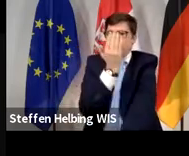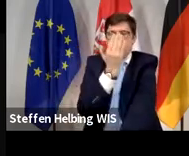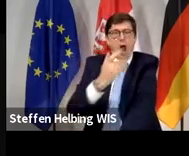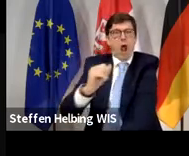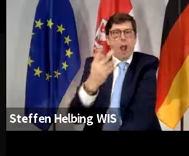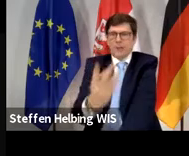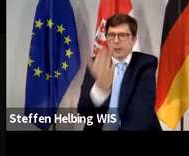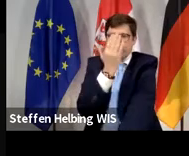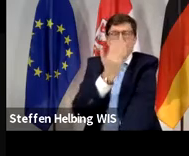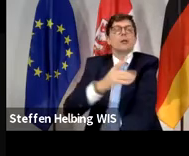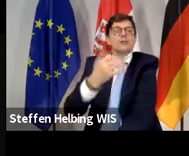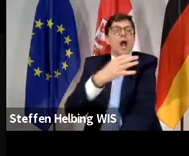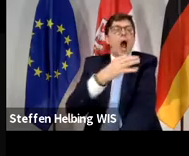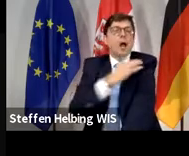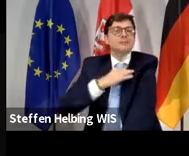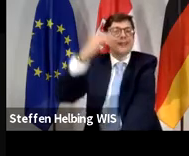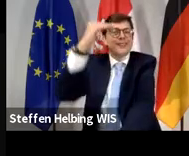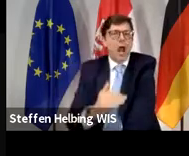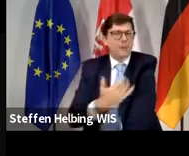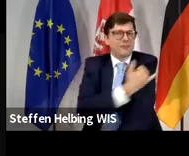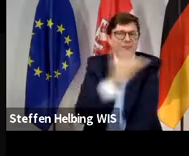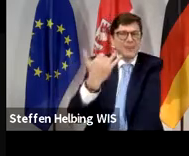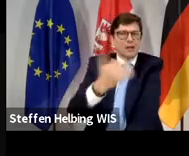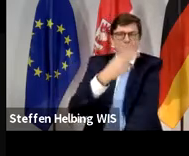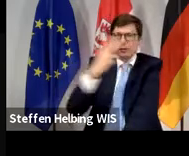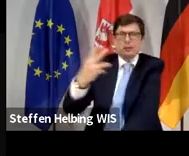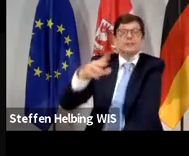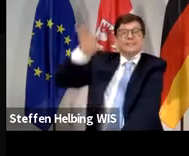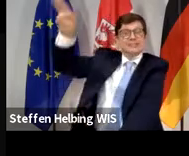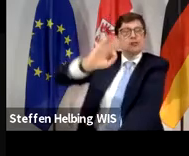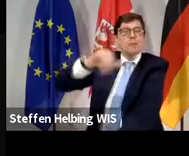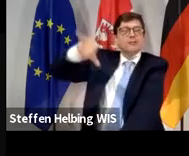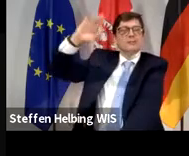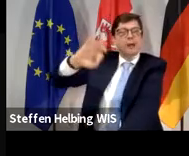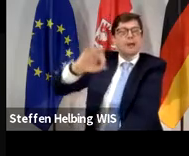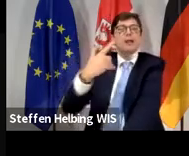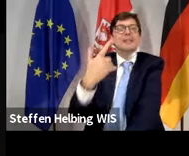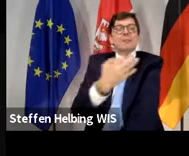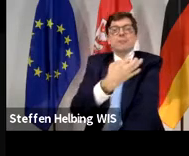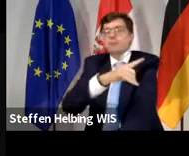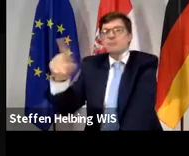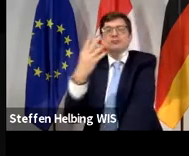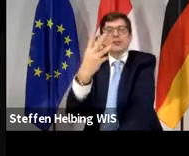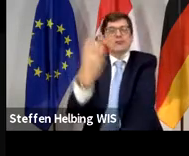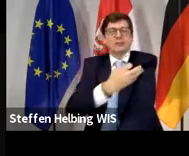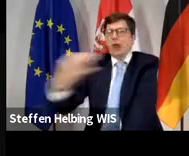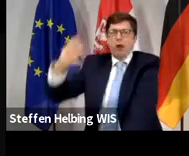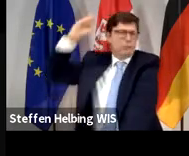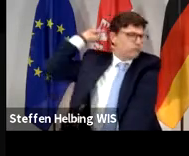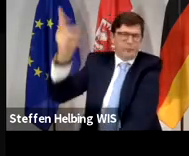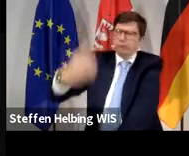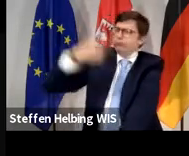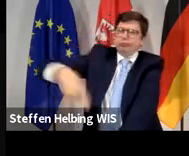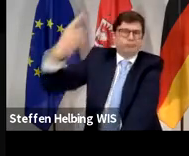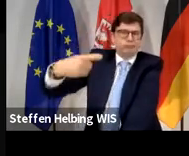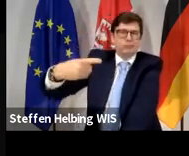language interpreter, whatever the deaf person needs. For example, if I have a doctor's appointment, I can